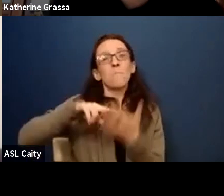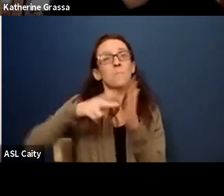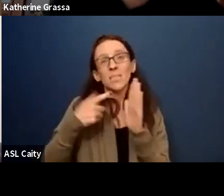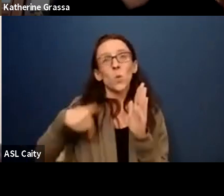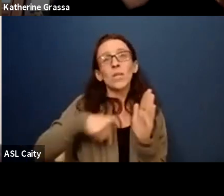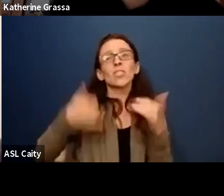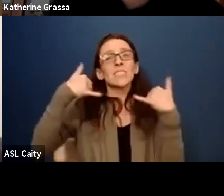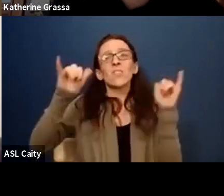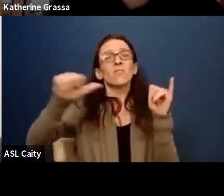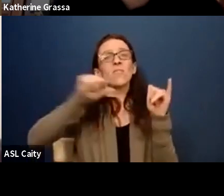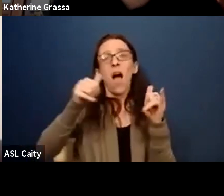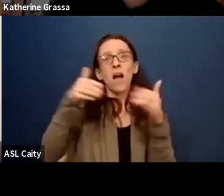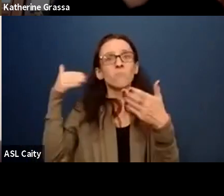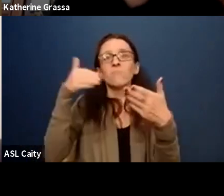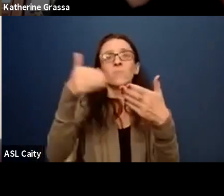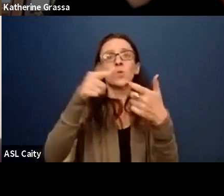our charge.